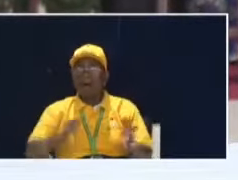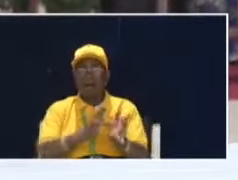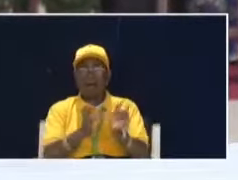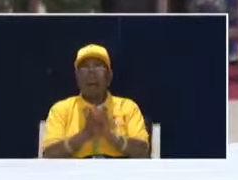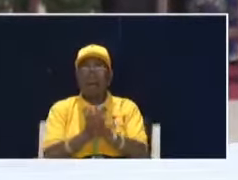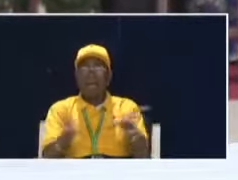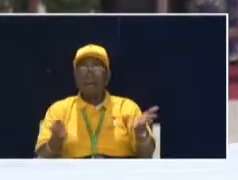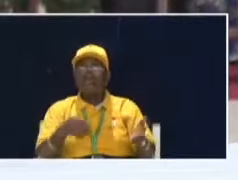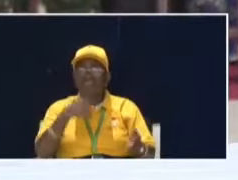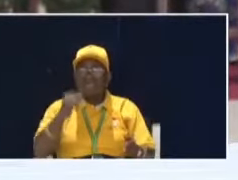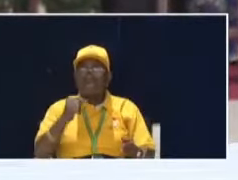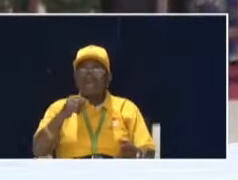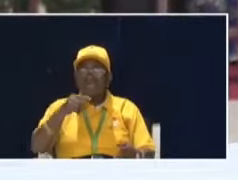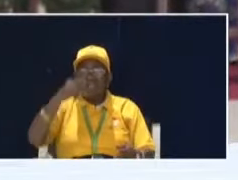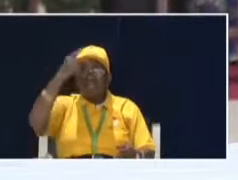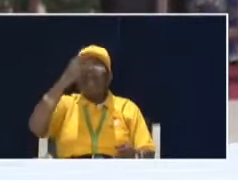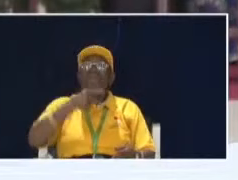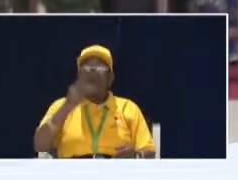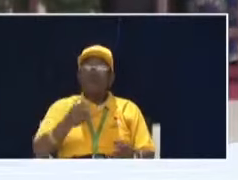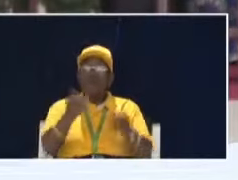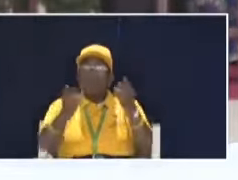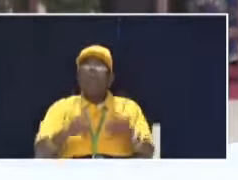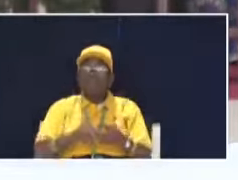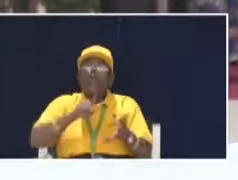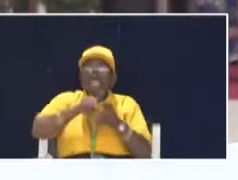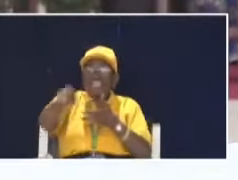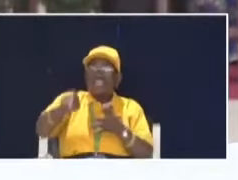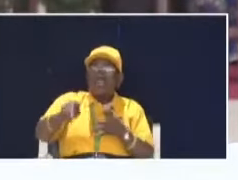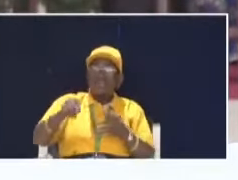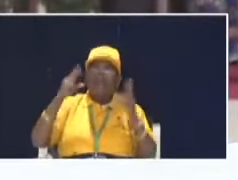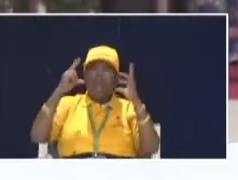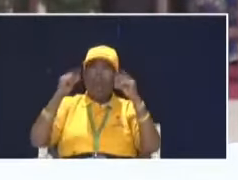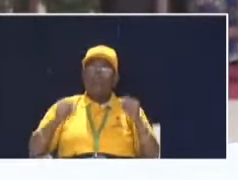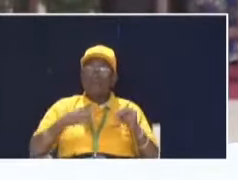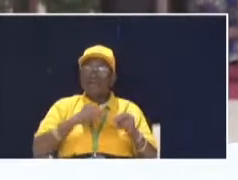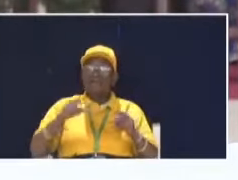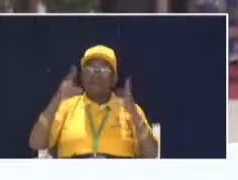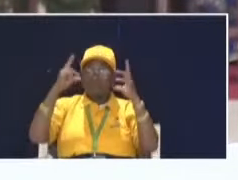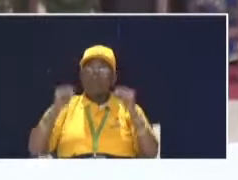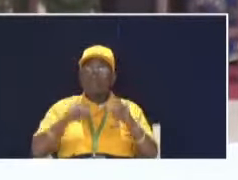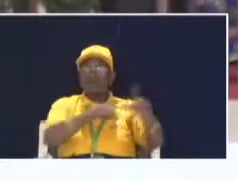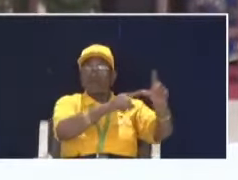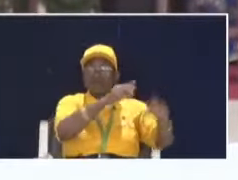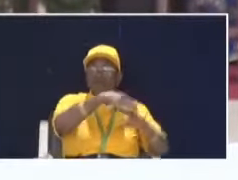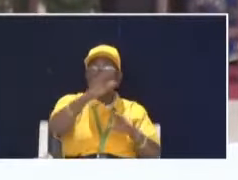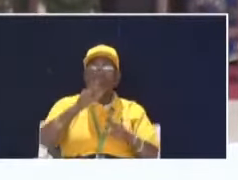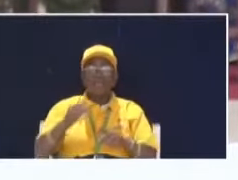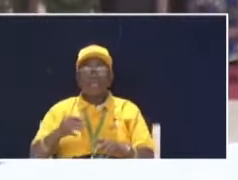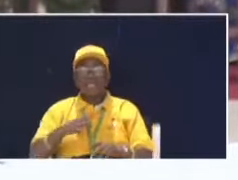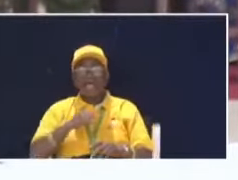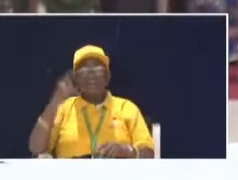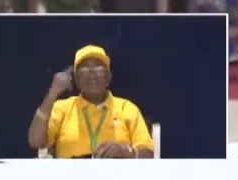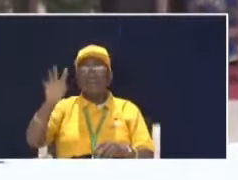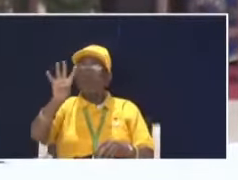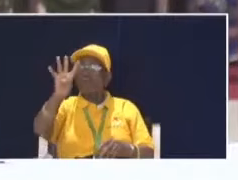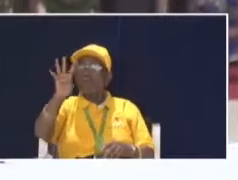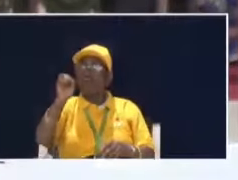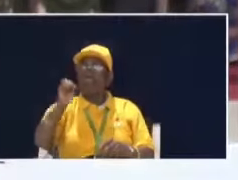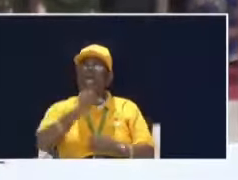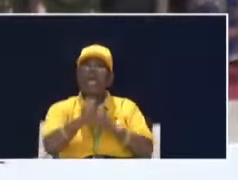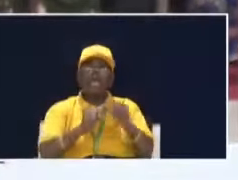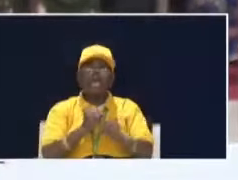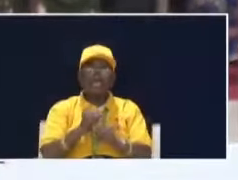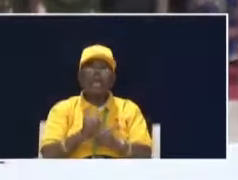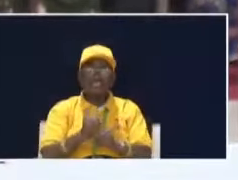Pharaoh then tried to kill Moses, and Moses fled. And for 40 years,